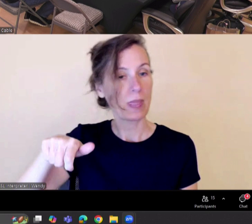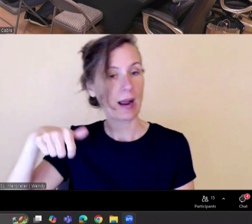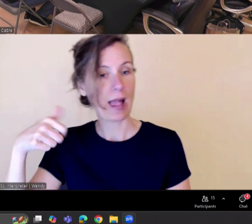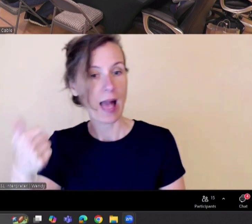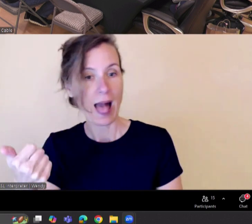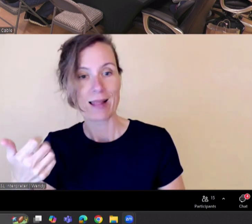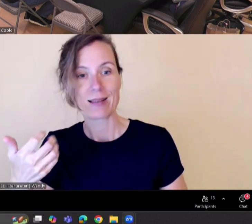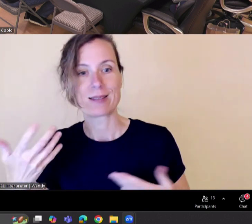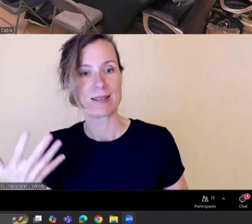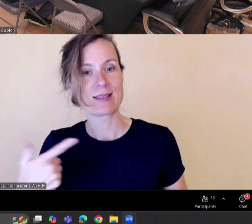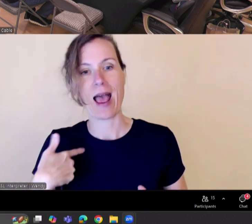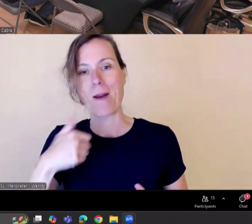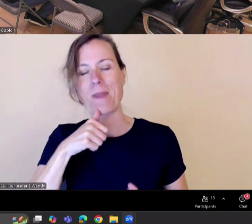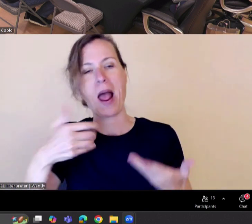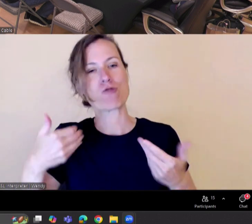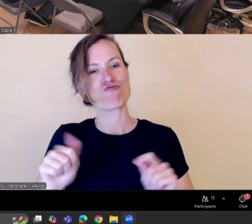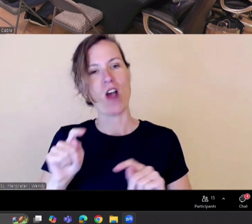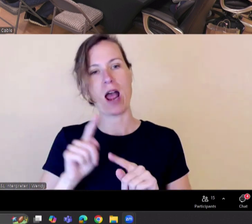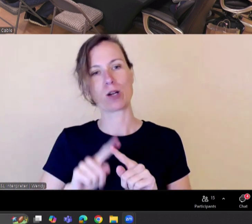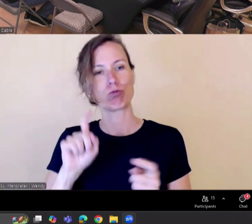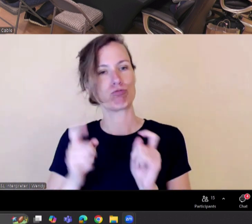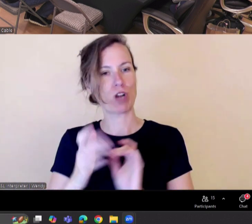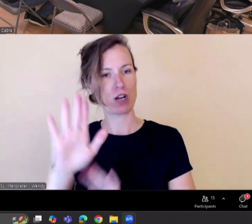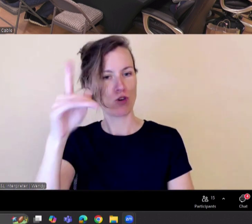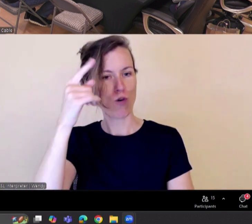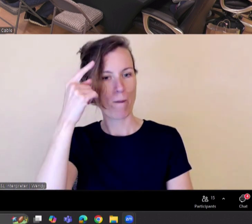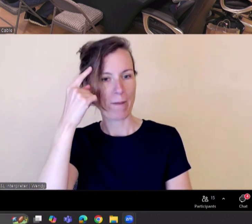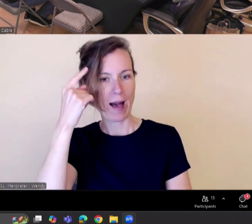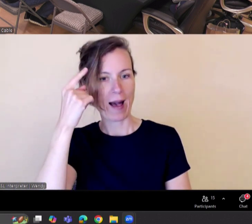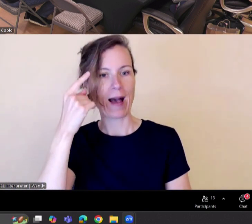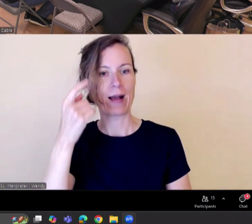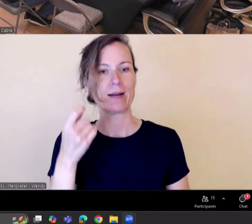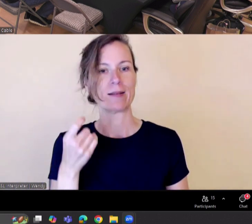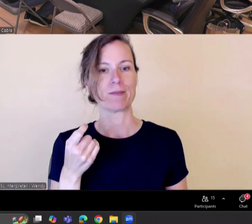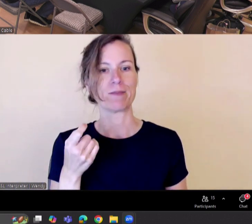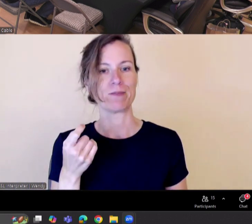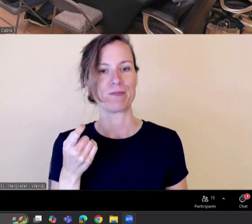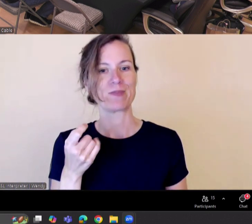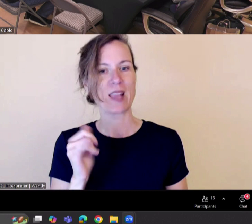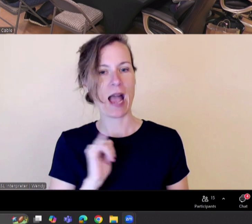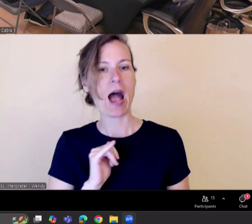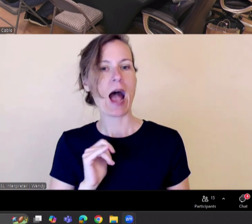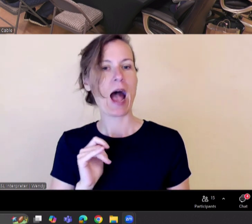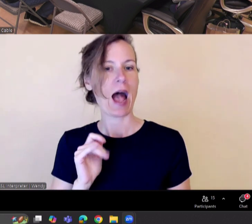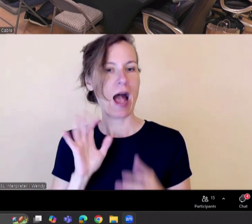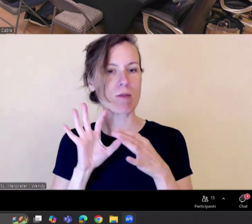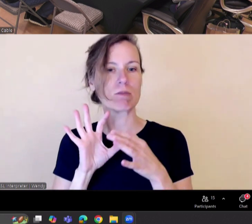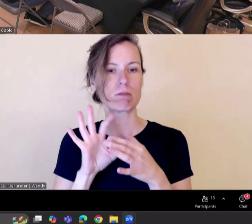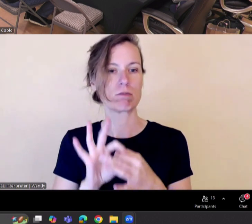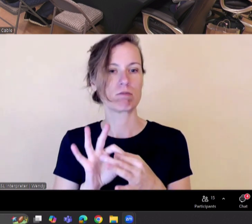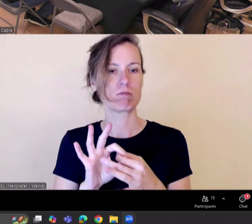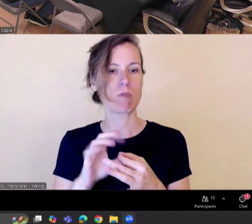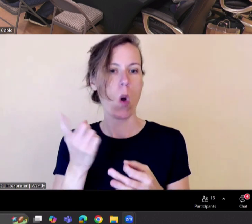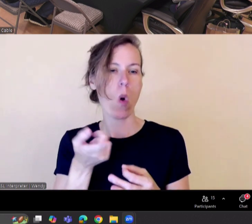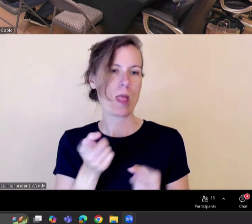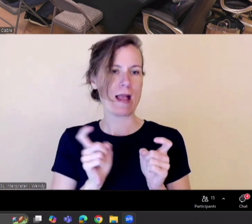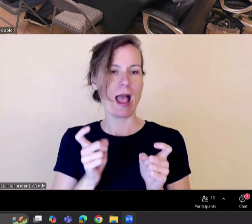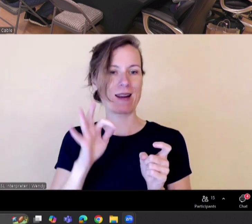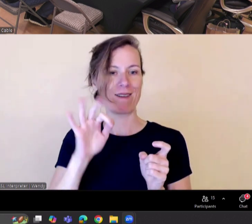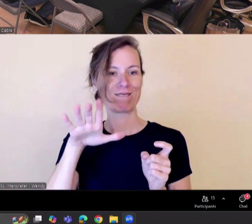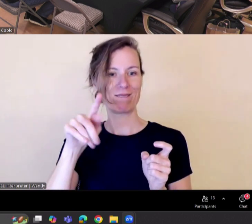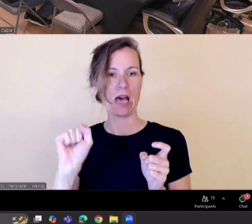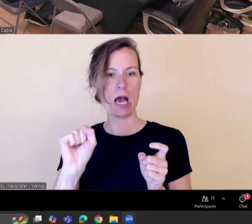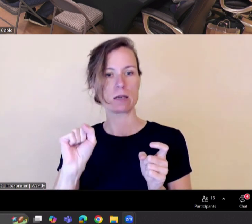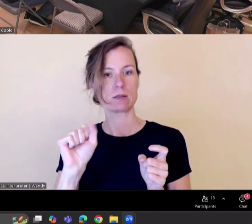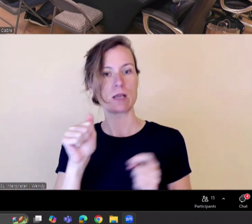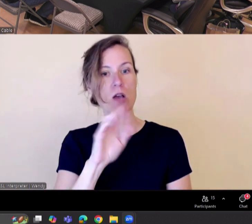Mr. Carl will speak more detailed as it relates to the testing, the beta testing, and the results of that beta